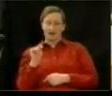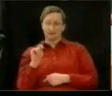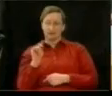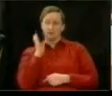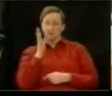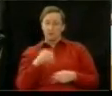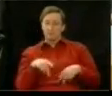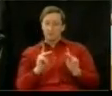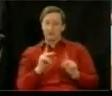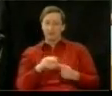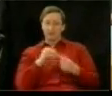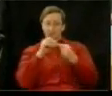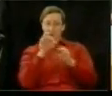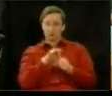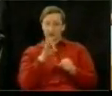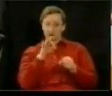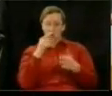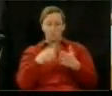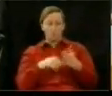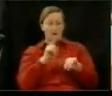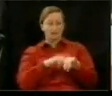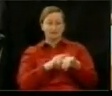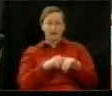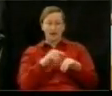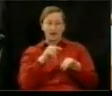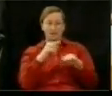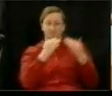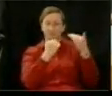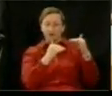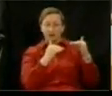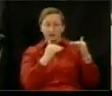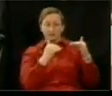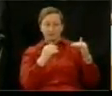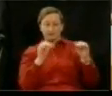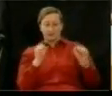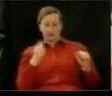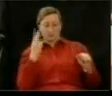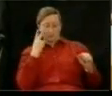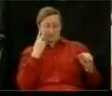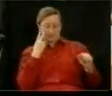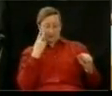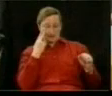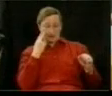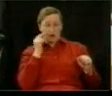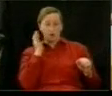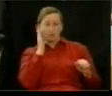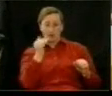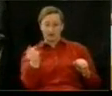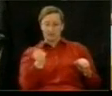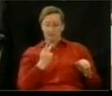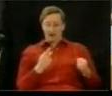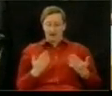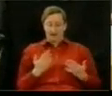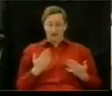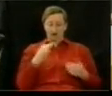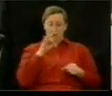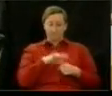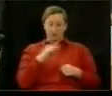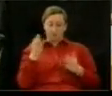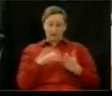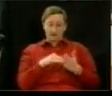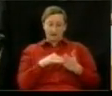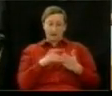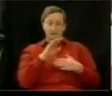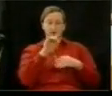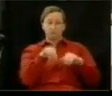special election. What time frame then would we be looking at? Would it come back to this body, Mr. Law Director, and we would have to vote on it again